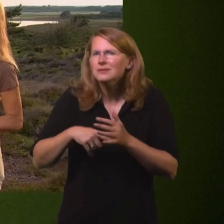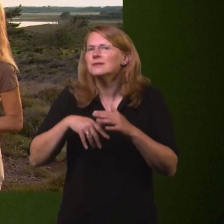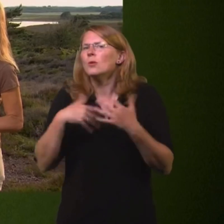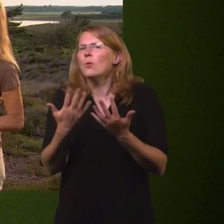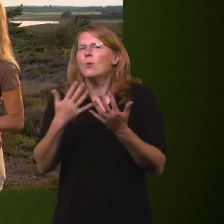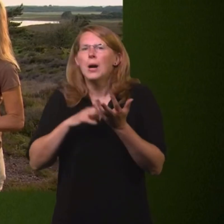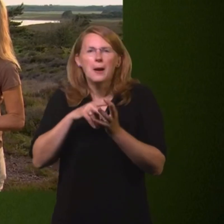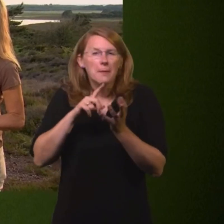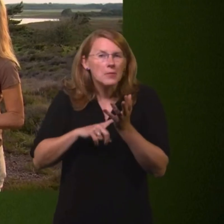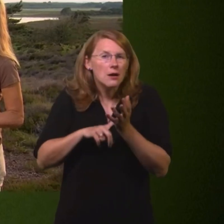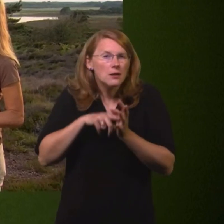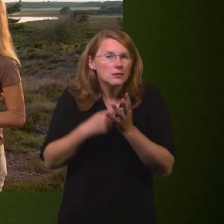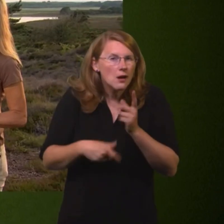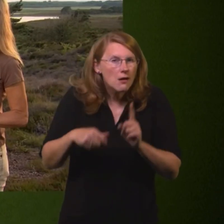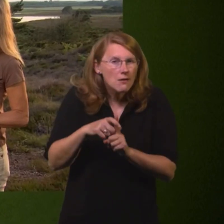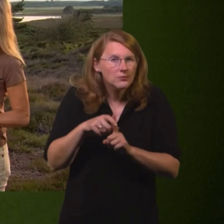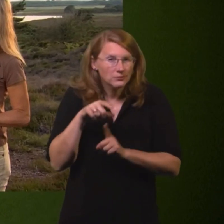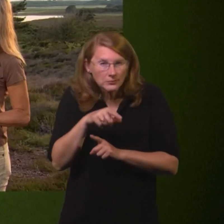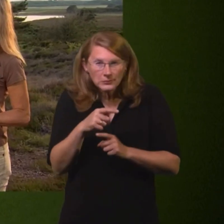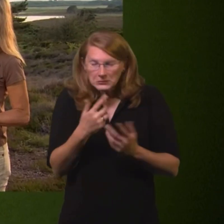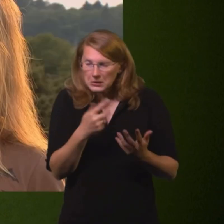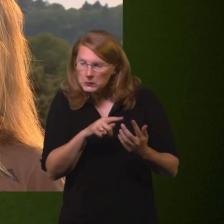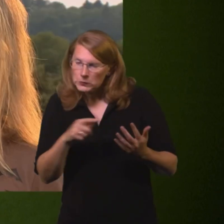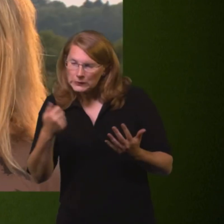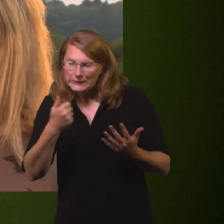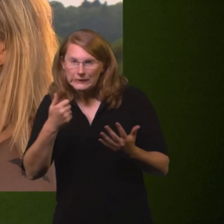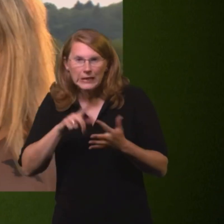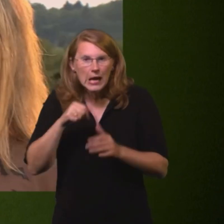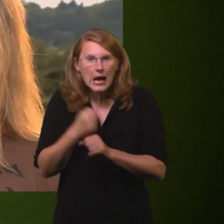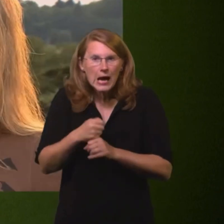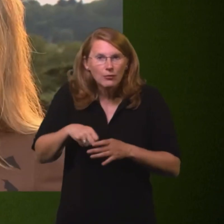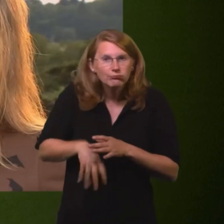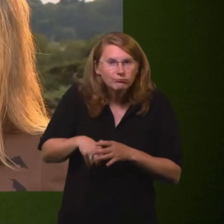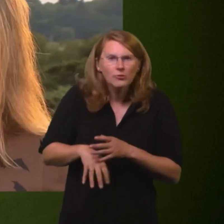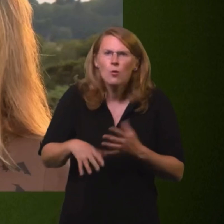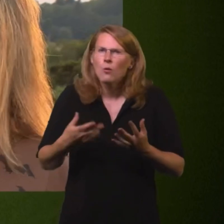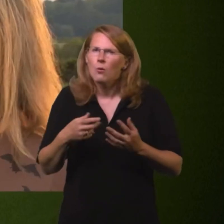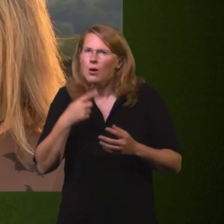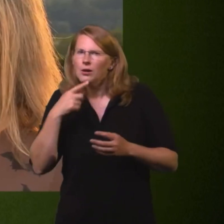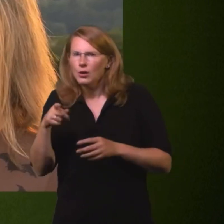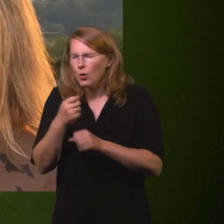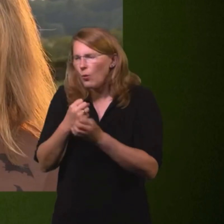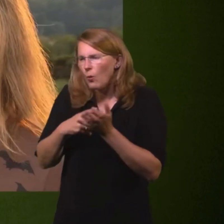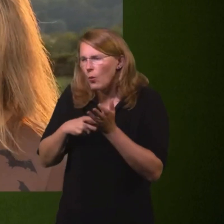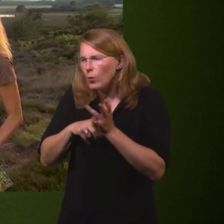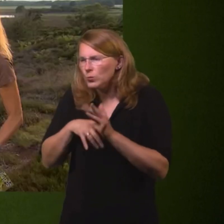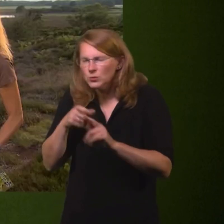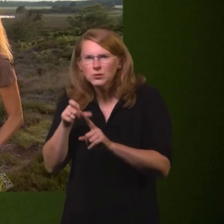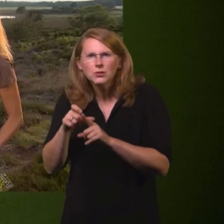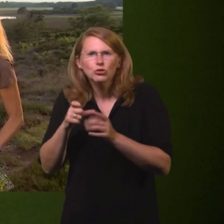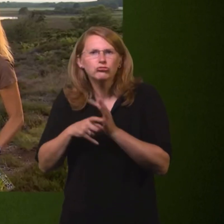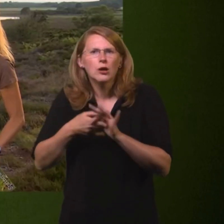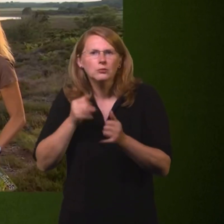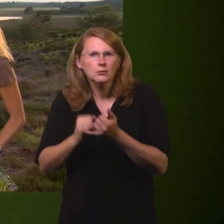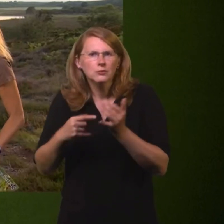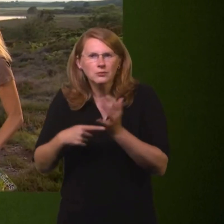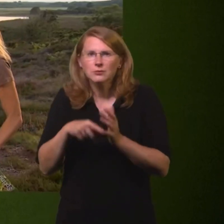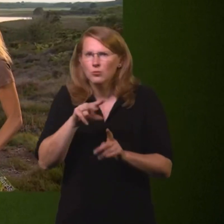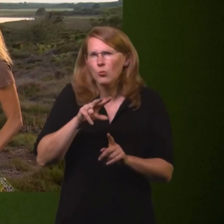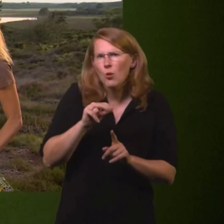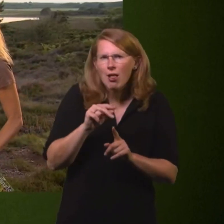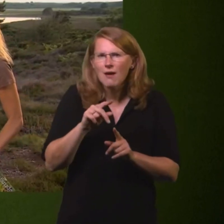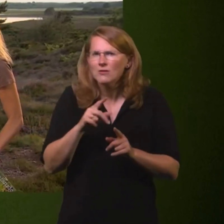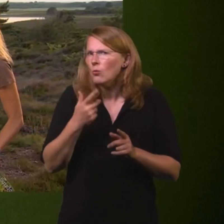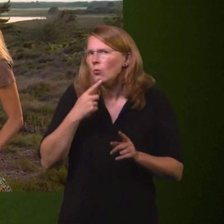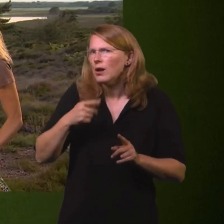tit, 19. But there's more. Oh, well, that actually, I thought it was a grey partridge because we had them on the show on